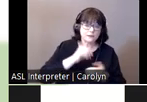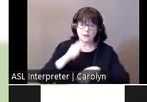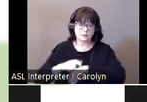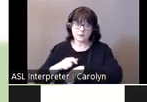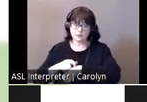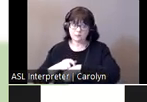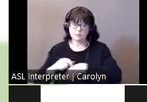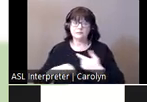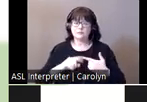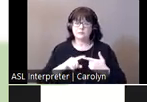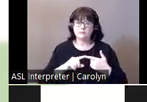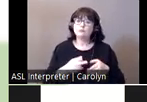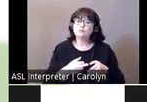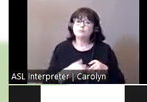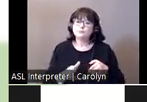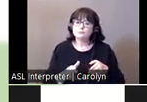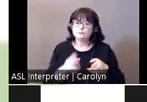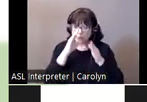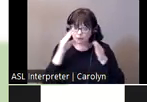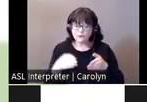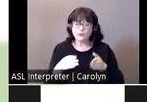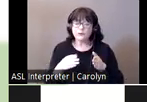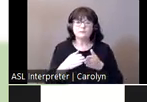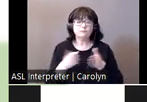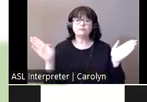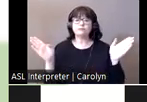Short and focused on a narrow range of skills and competencies.